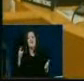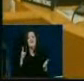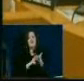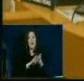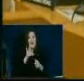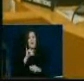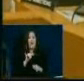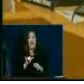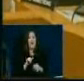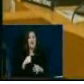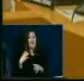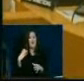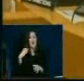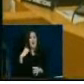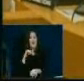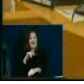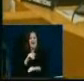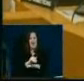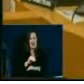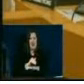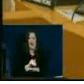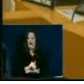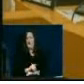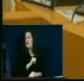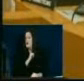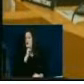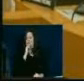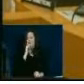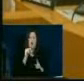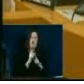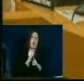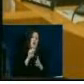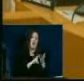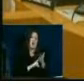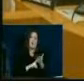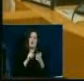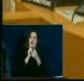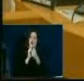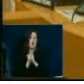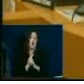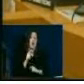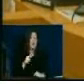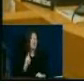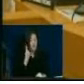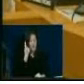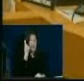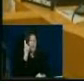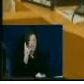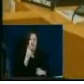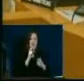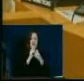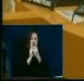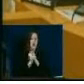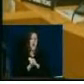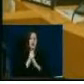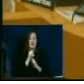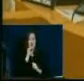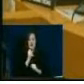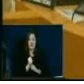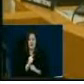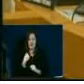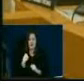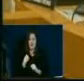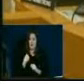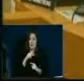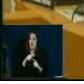by the chairman that night. Not a word of that contract has changed. The only thing of the contract was changed was